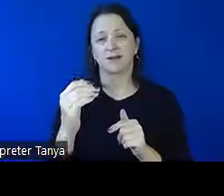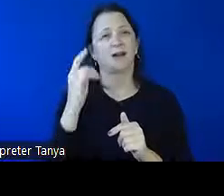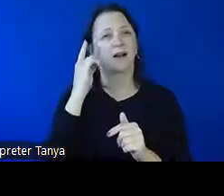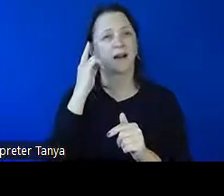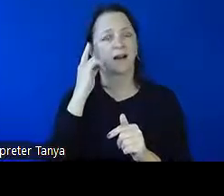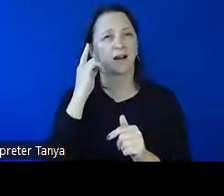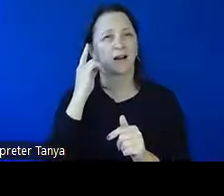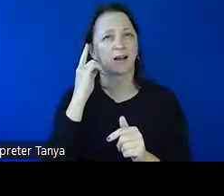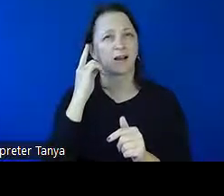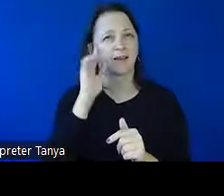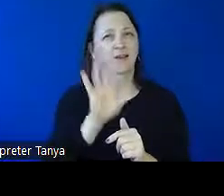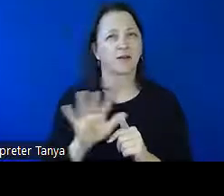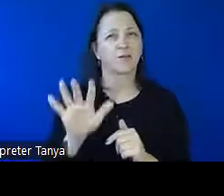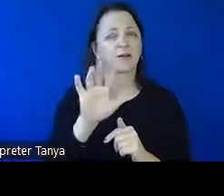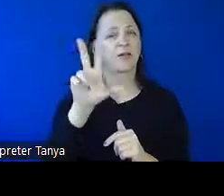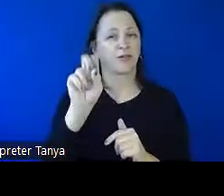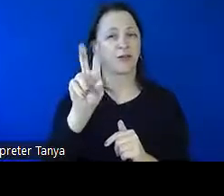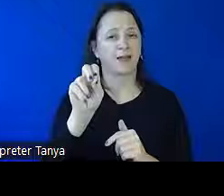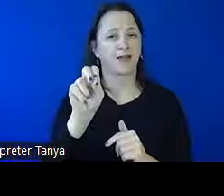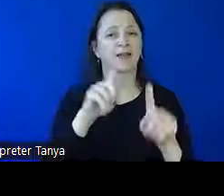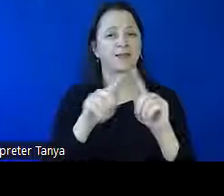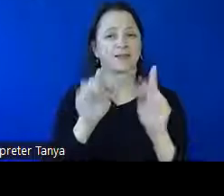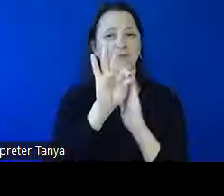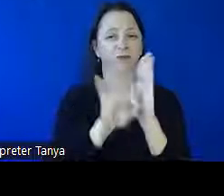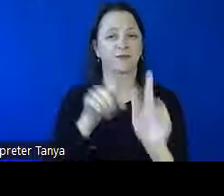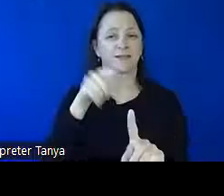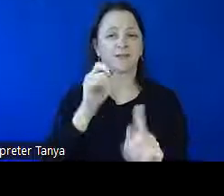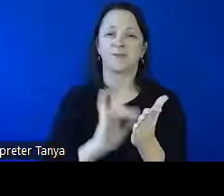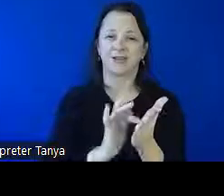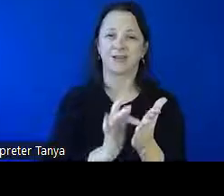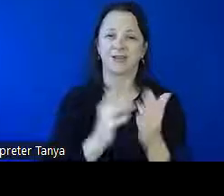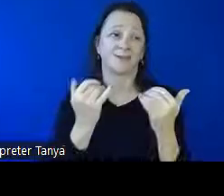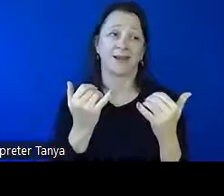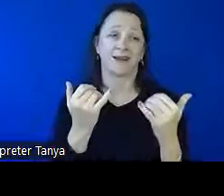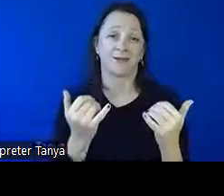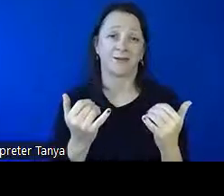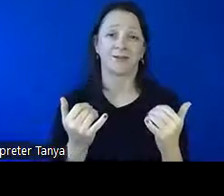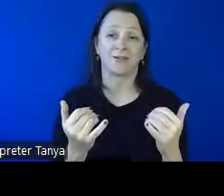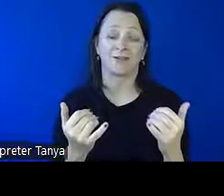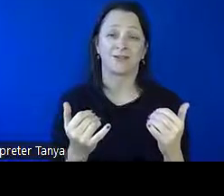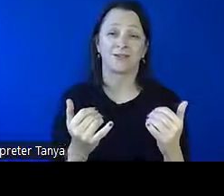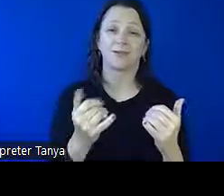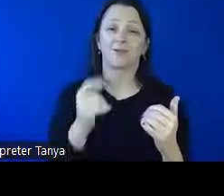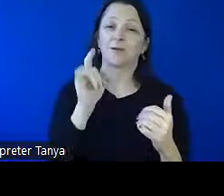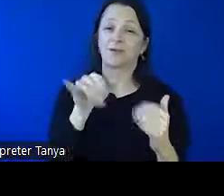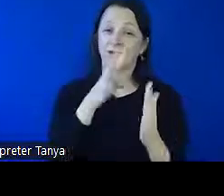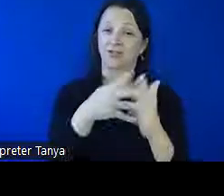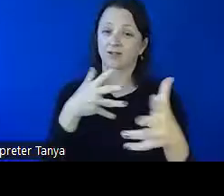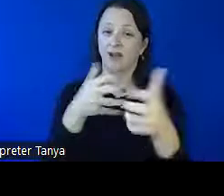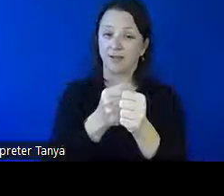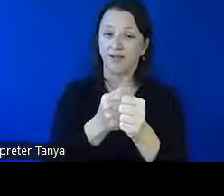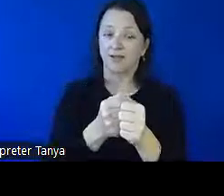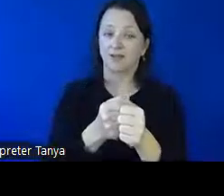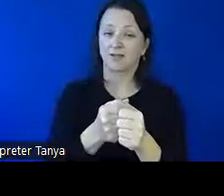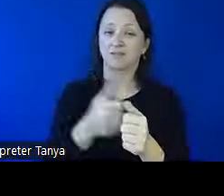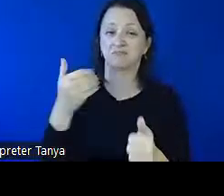are approximately 30 formulations of stimulant medications at this time. So it's kept up to date, and I find it really useful.